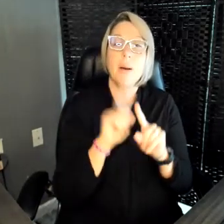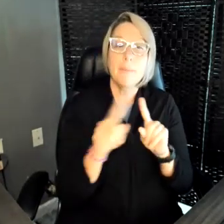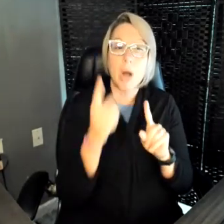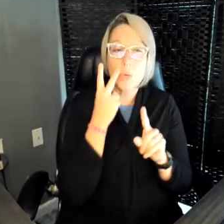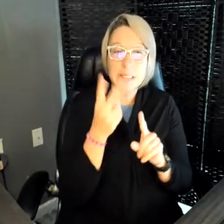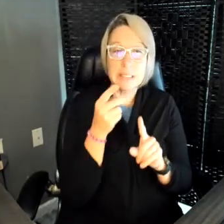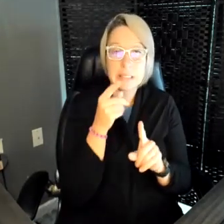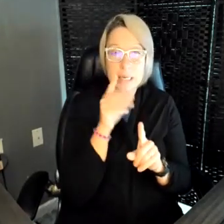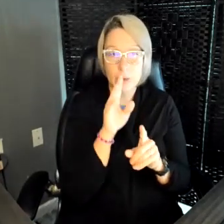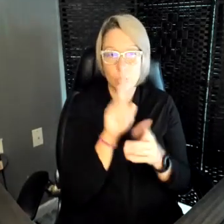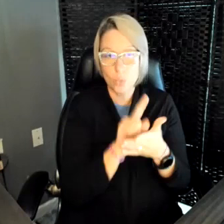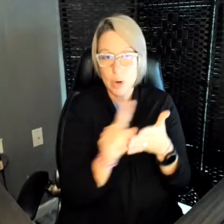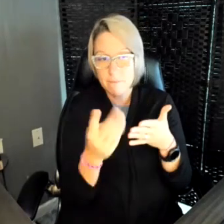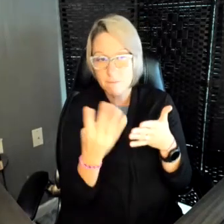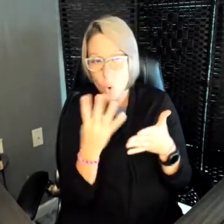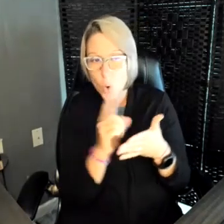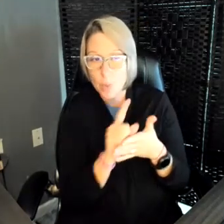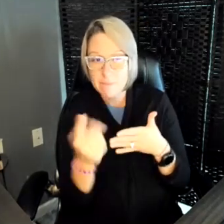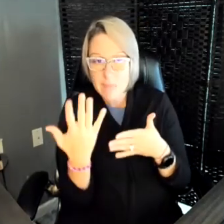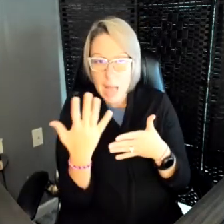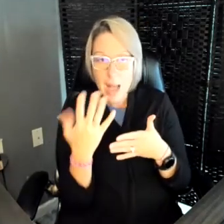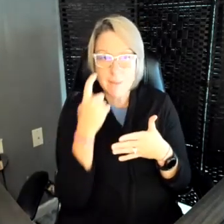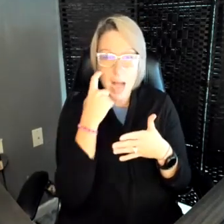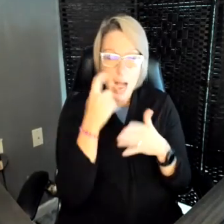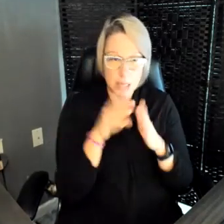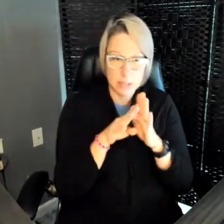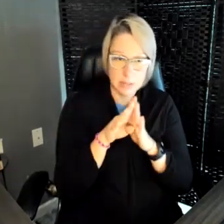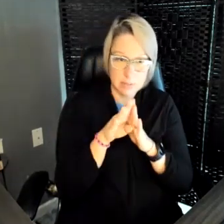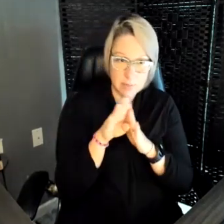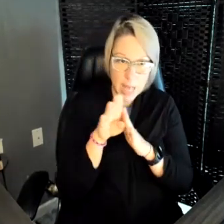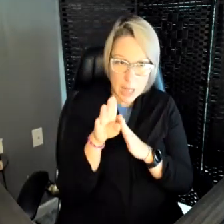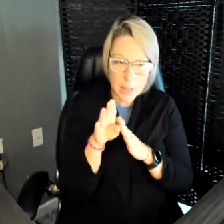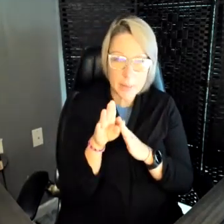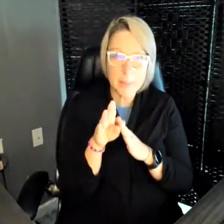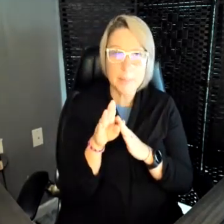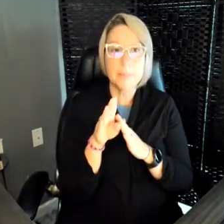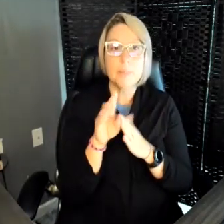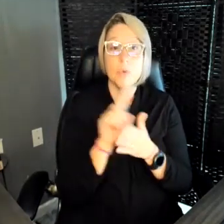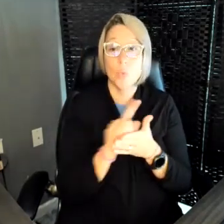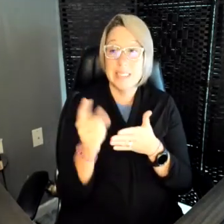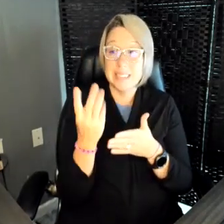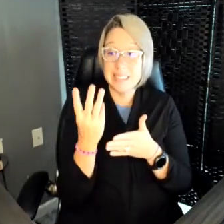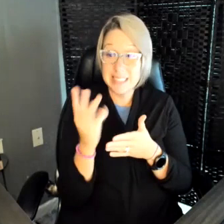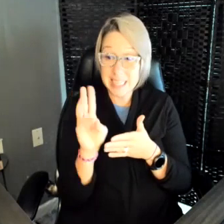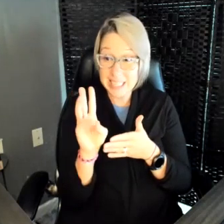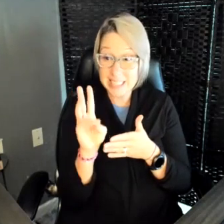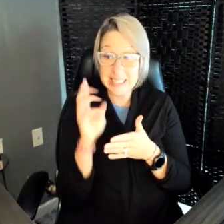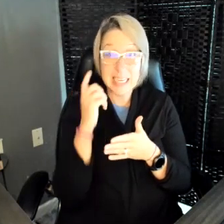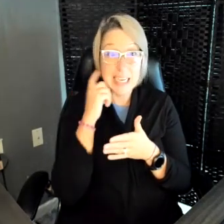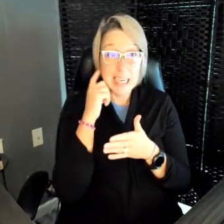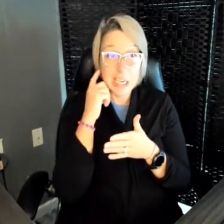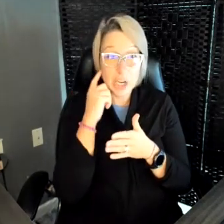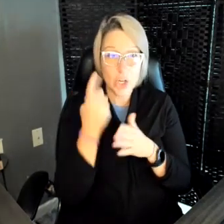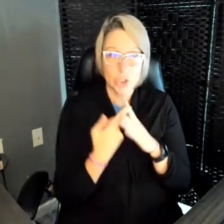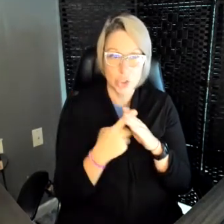starting to develop about week 4 and week 5. Here it comes in the ear. So structurally, what starts to